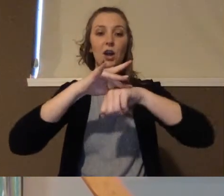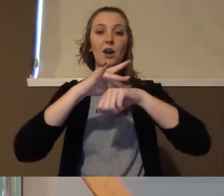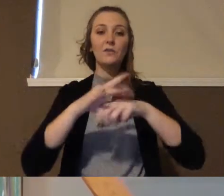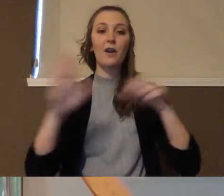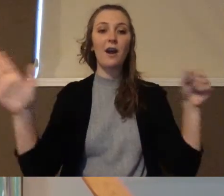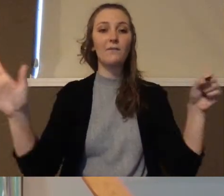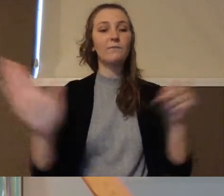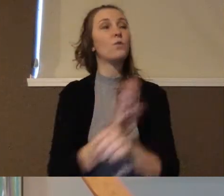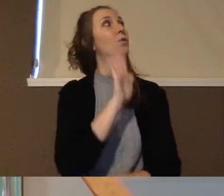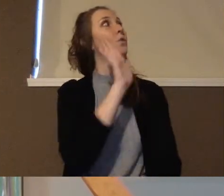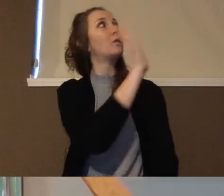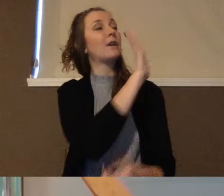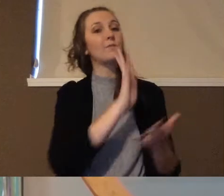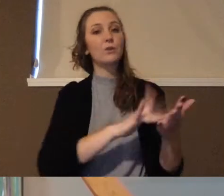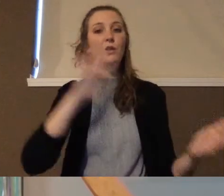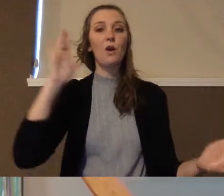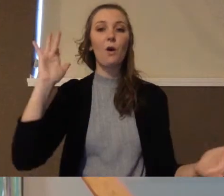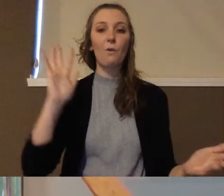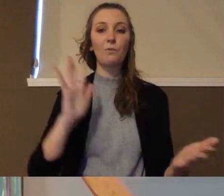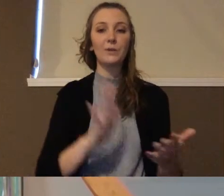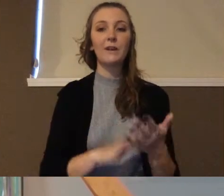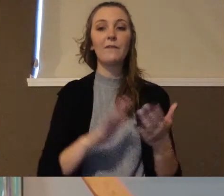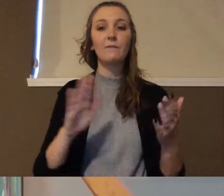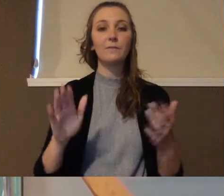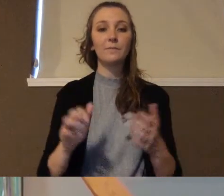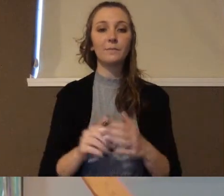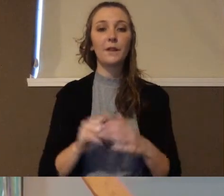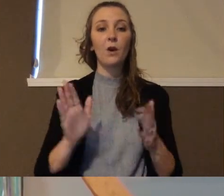and earth are full of your glory.